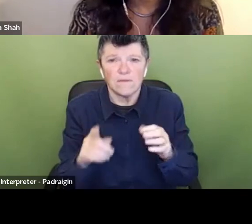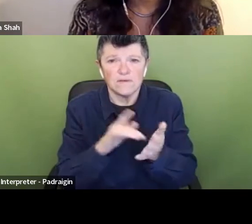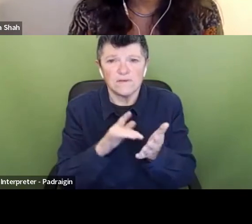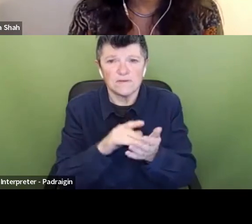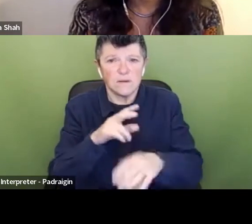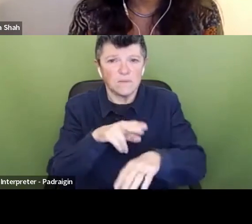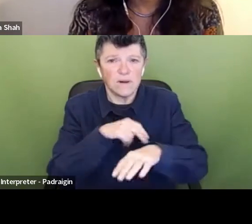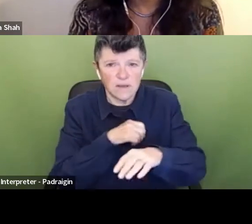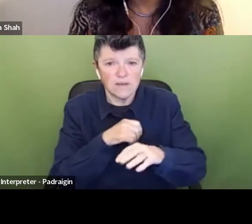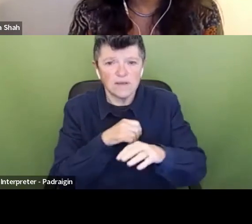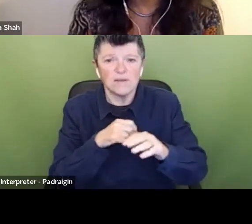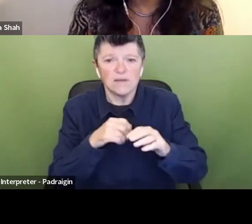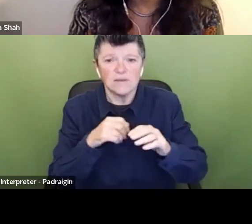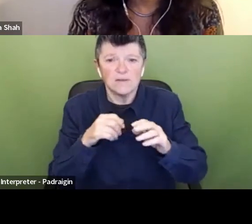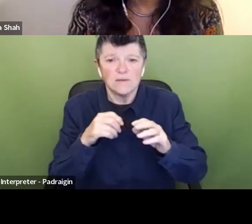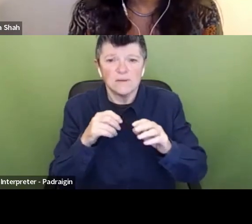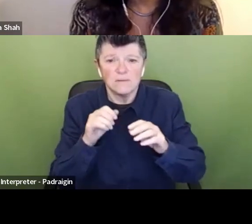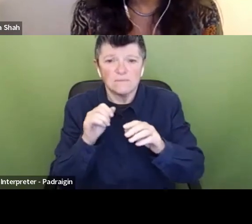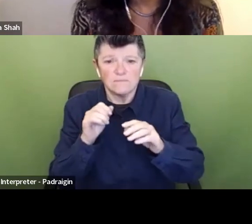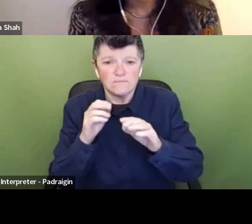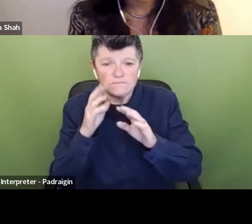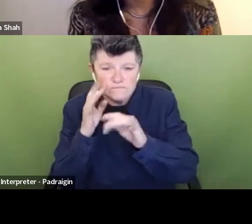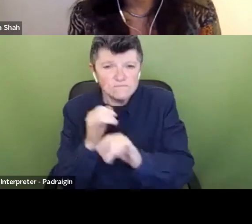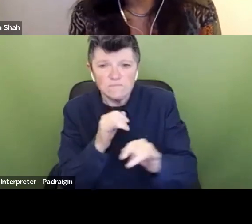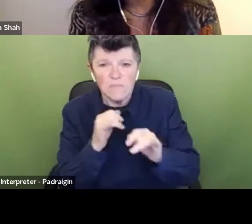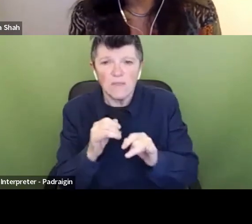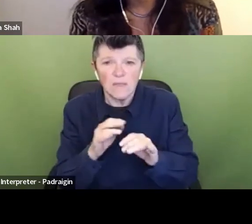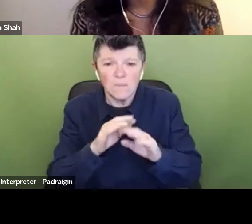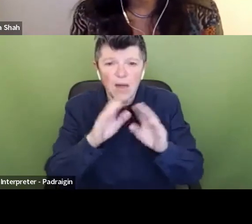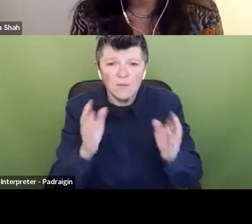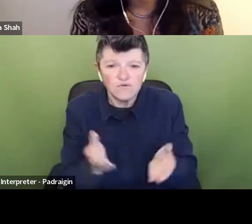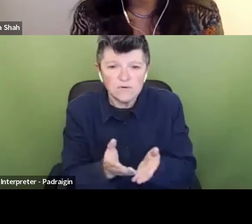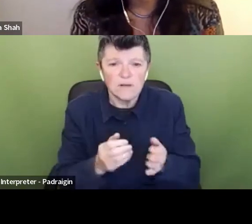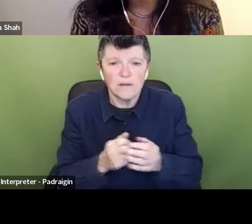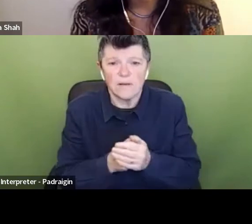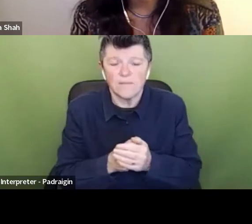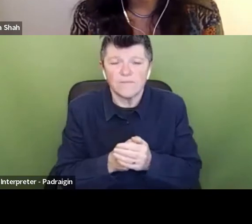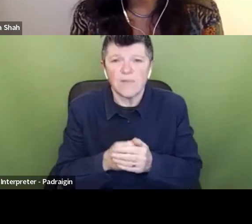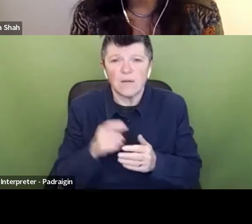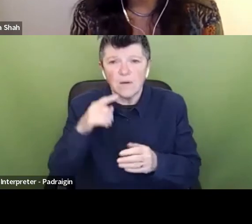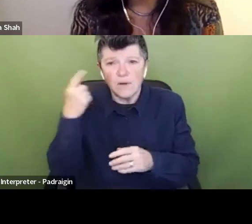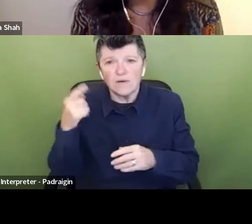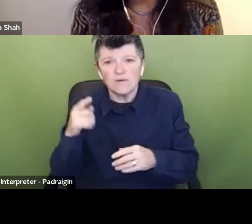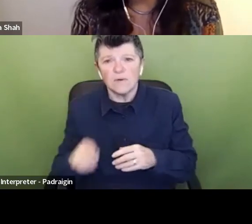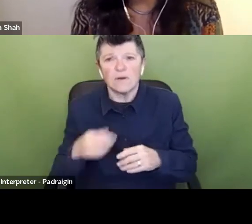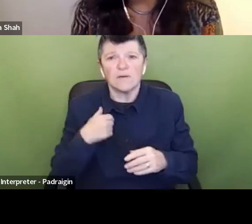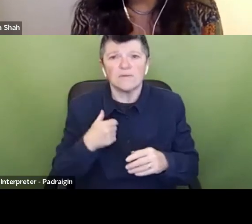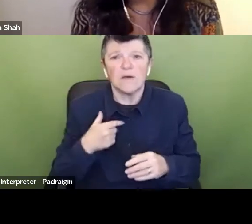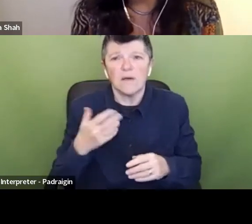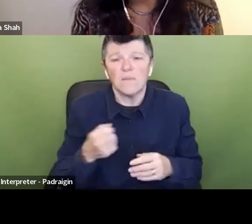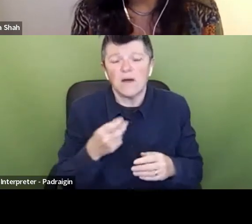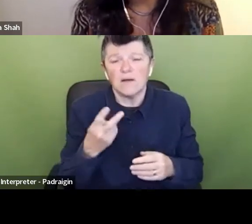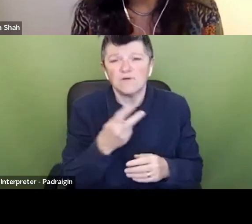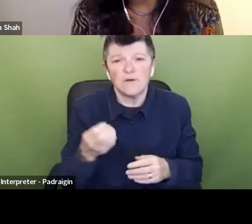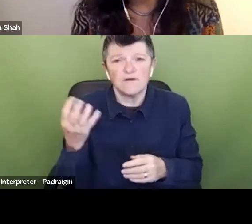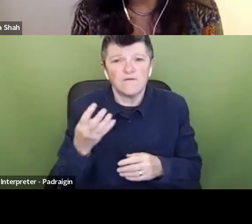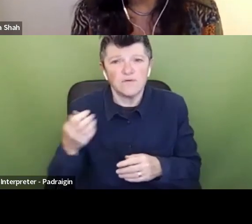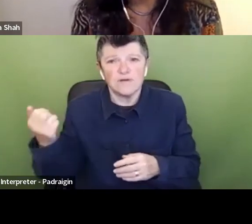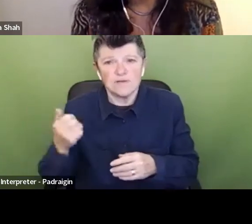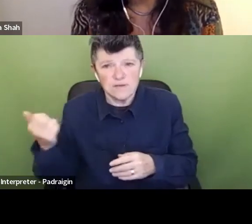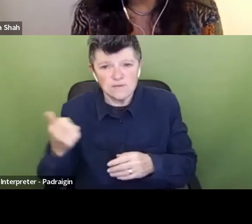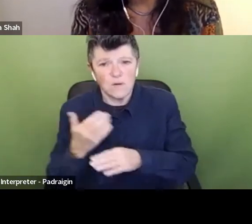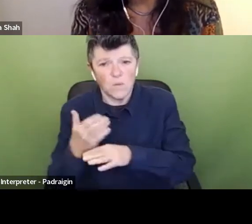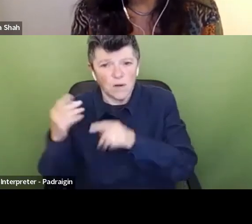Paris, where still the last time I was there, and when I did my fieldwork there between 2014 and 16, you could,